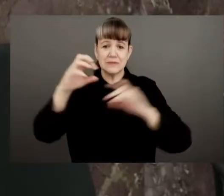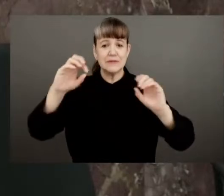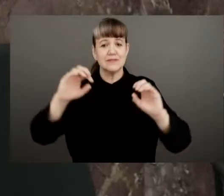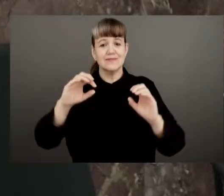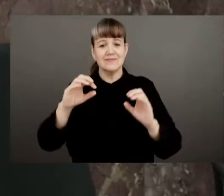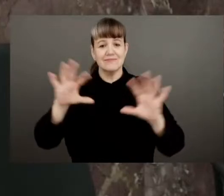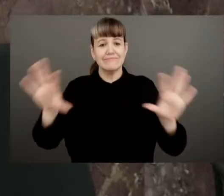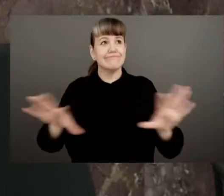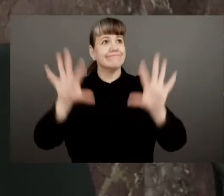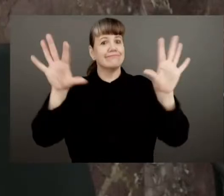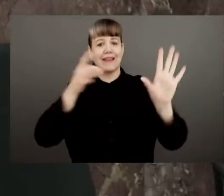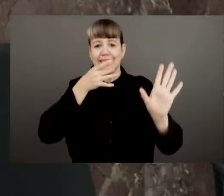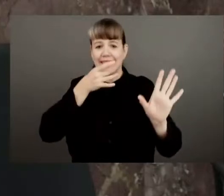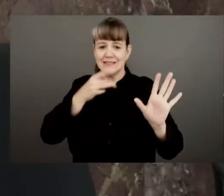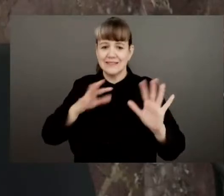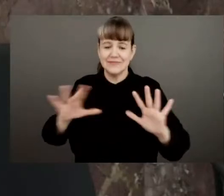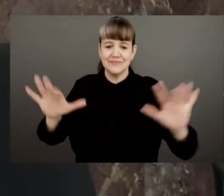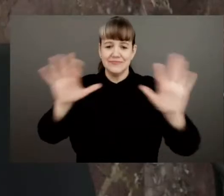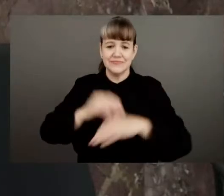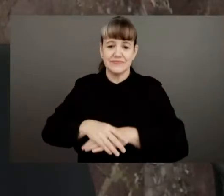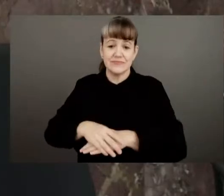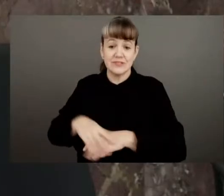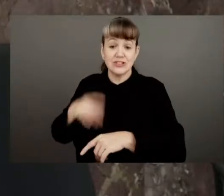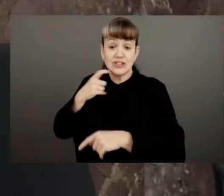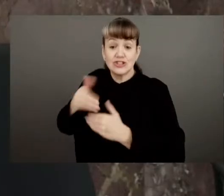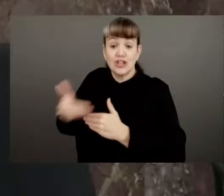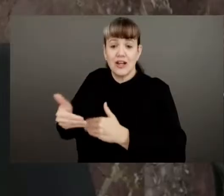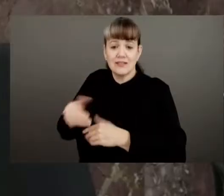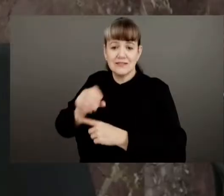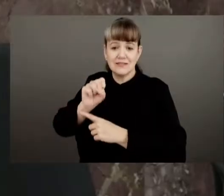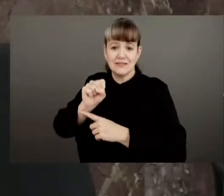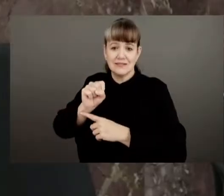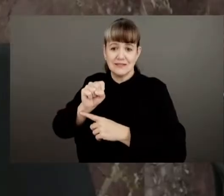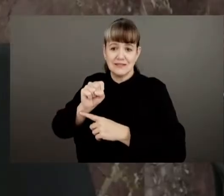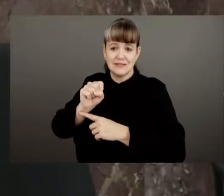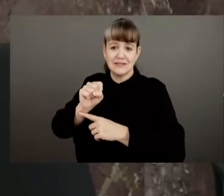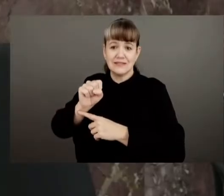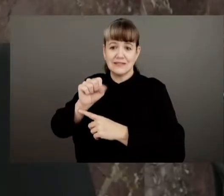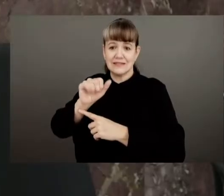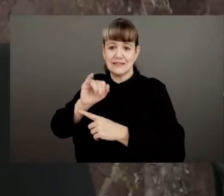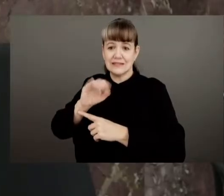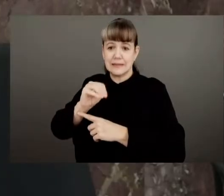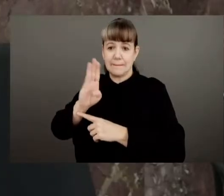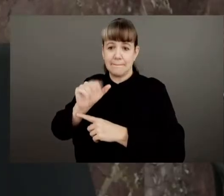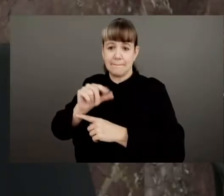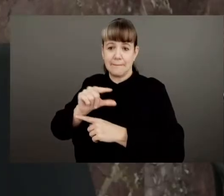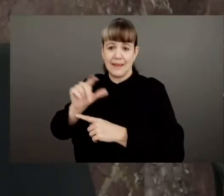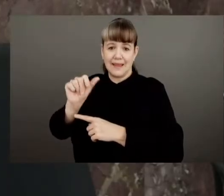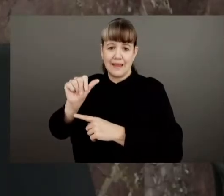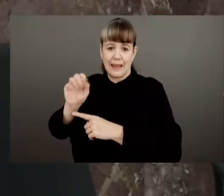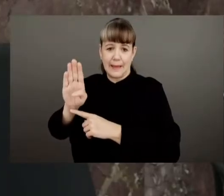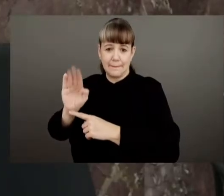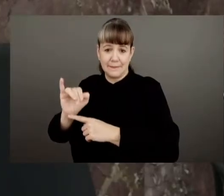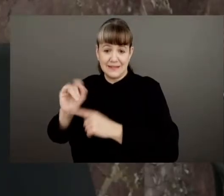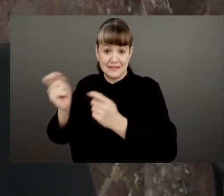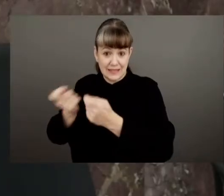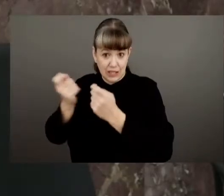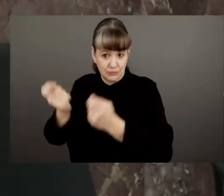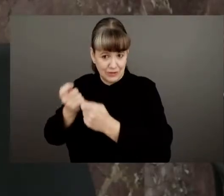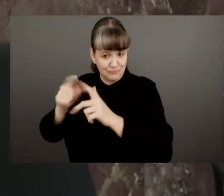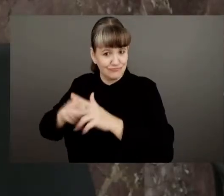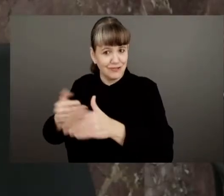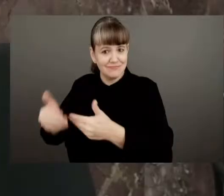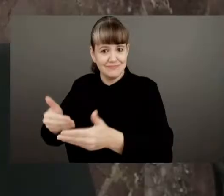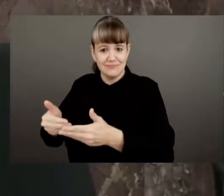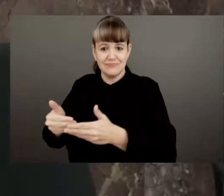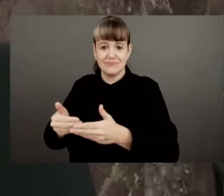celebrations, filling churches with song and community spirit. Korean families reflect on Chuseok and